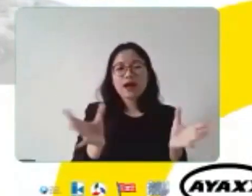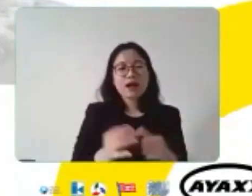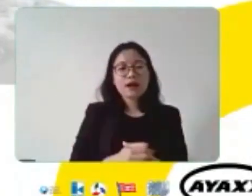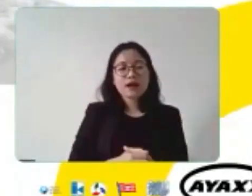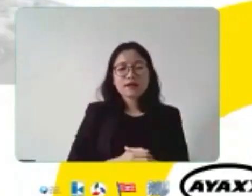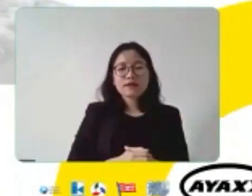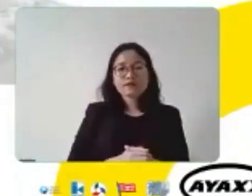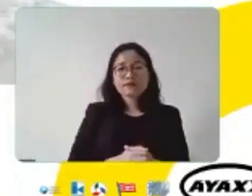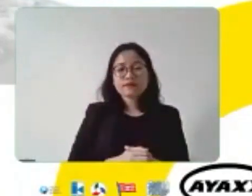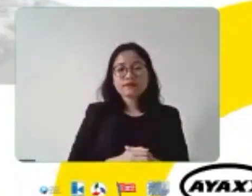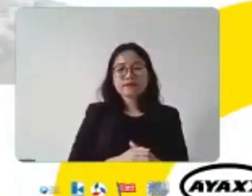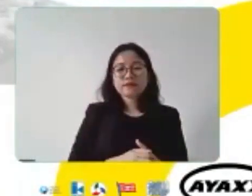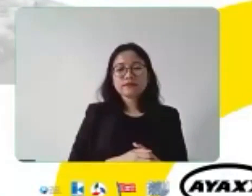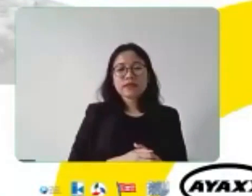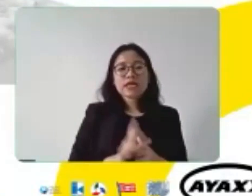adults and children.